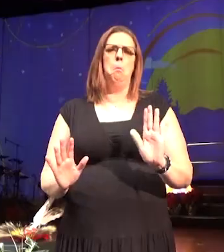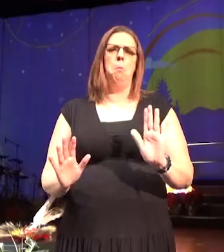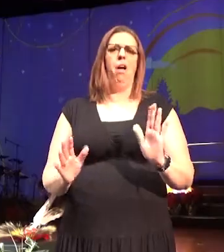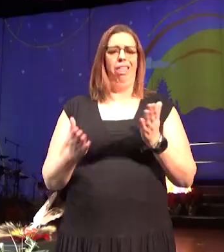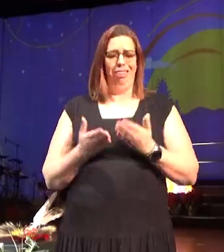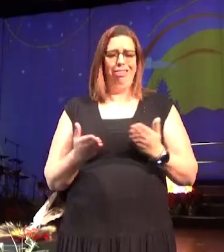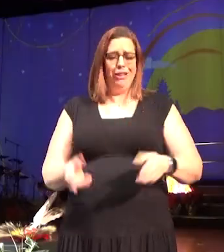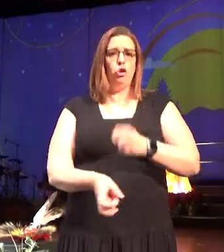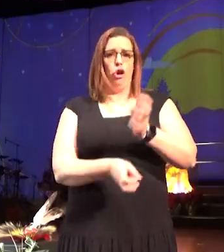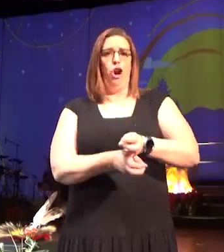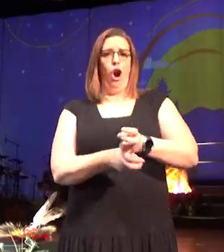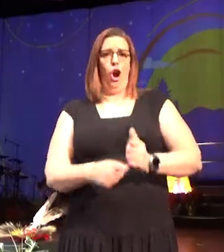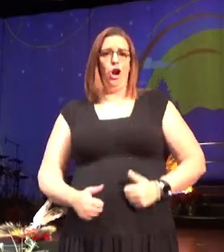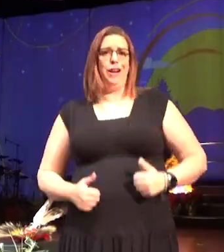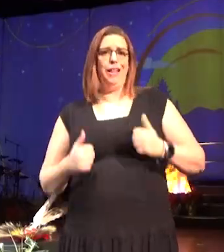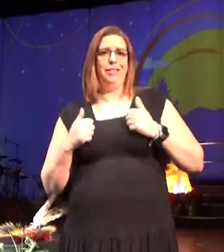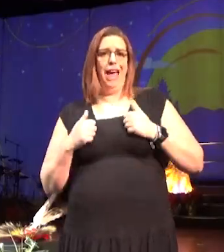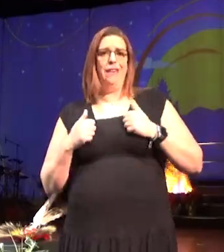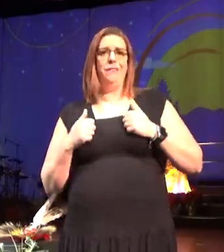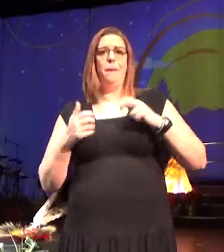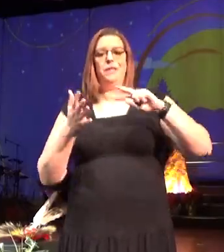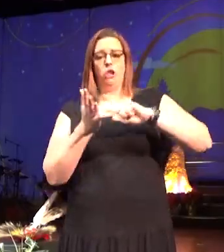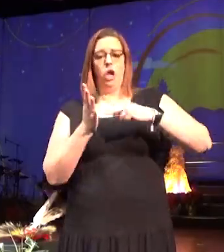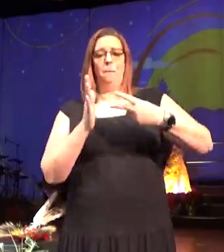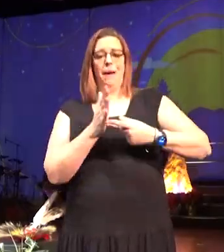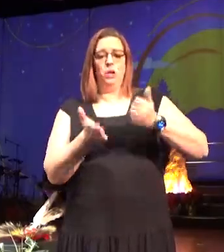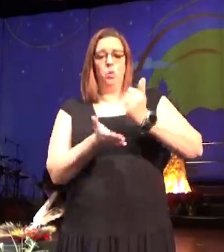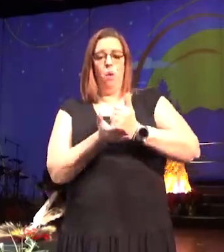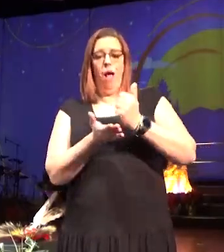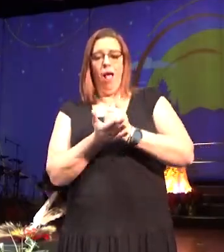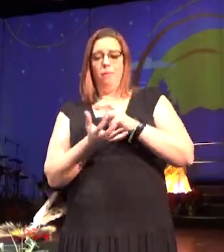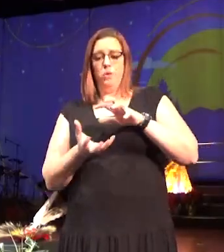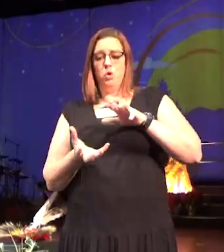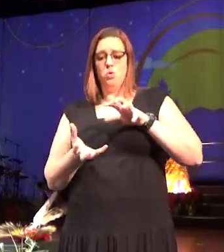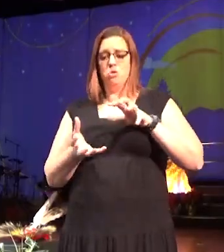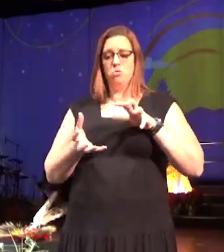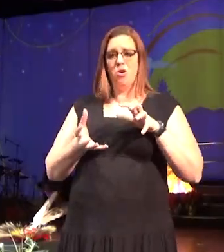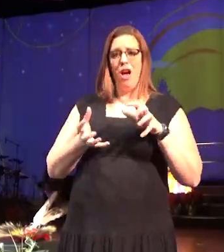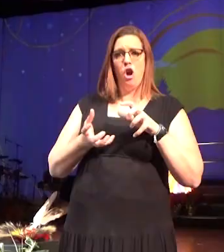Things are hard in life because they're meant to help you evolve and grow.